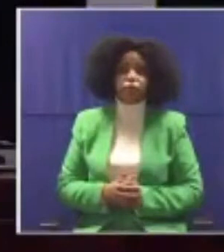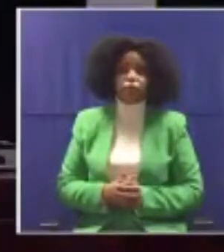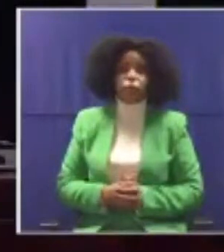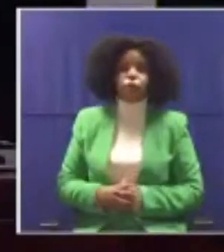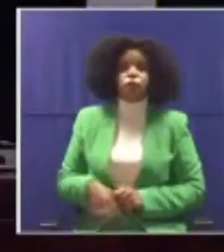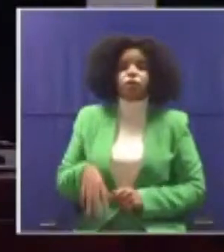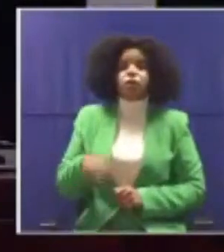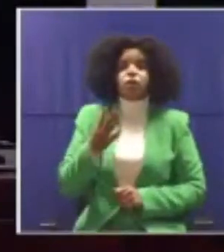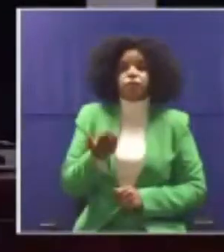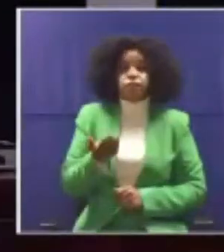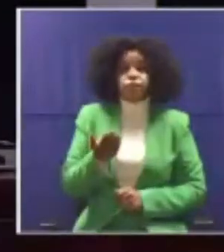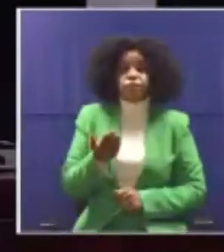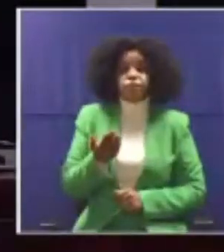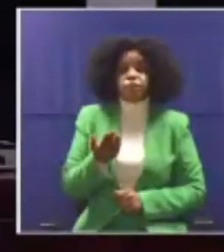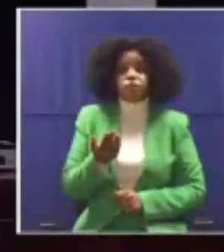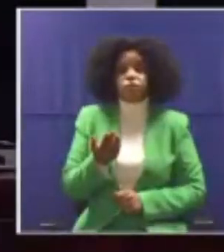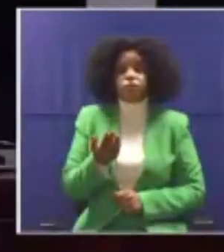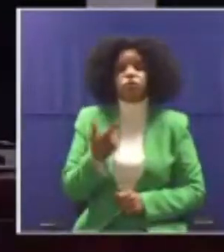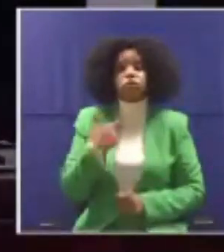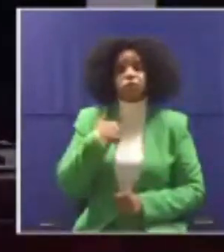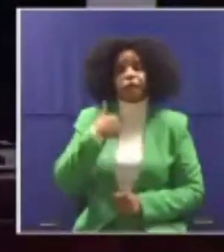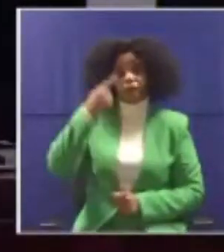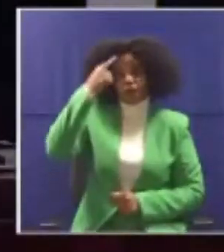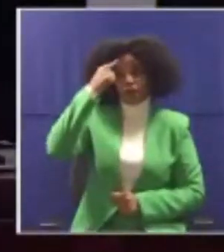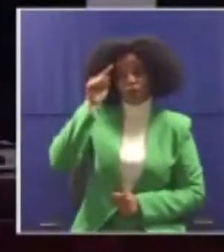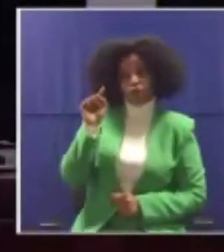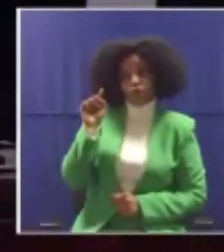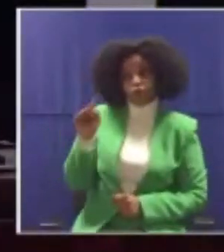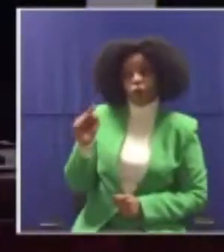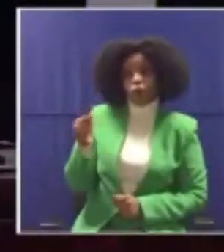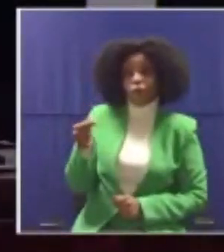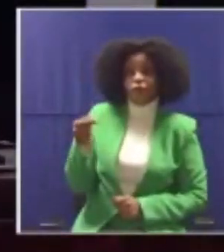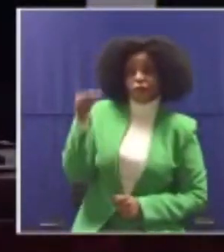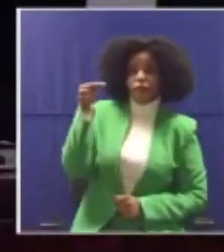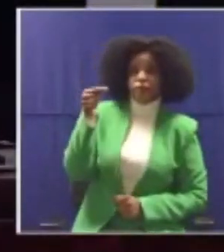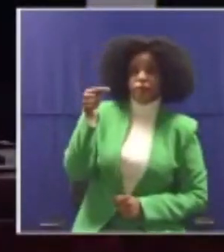that you will be the first to support me